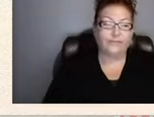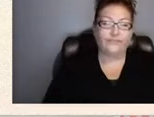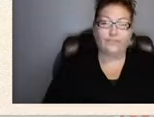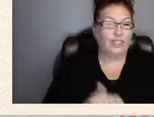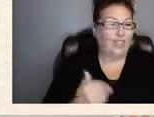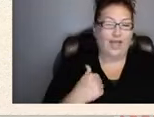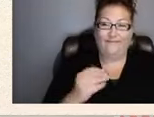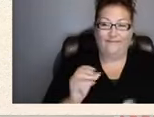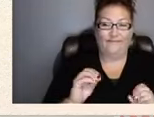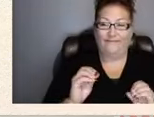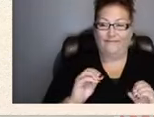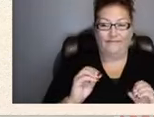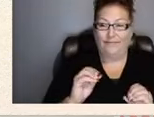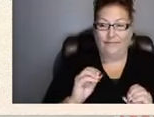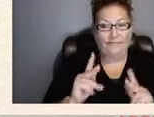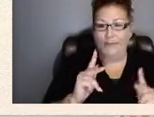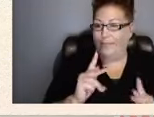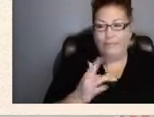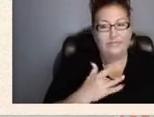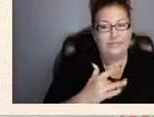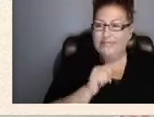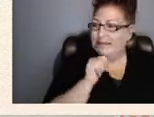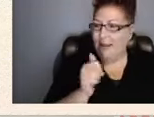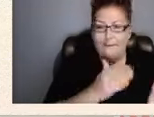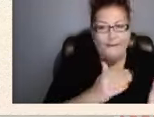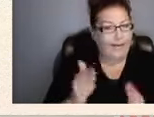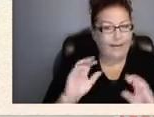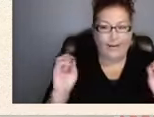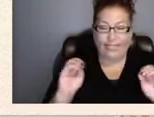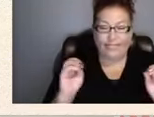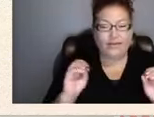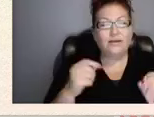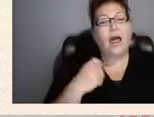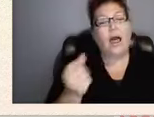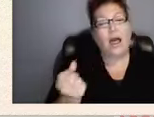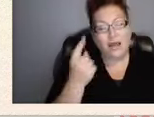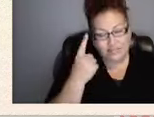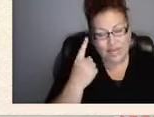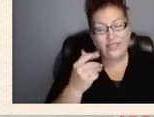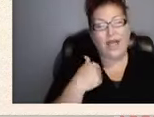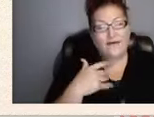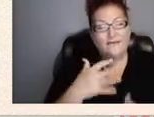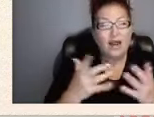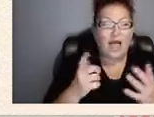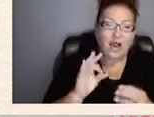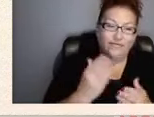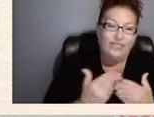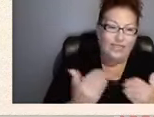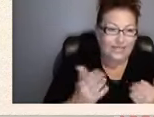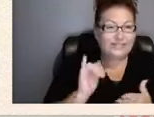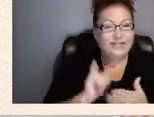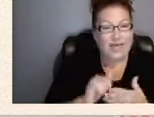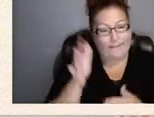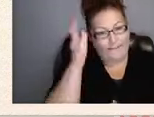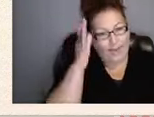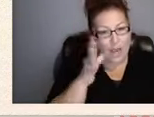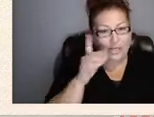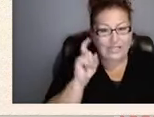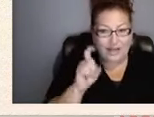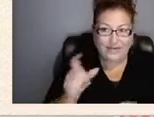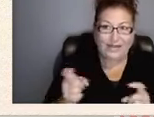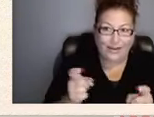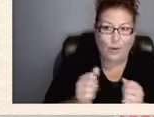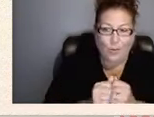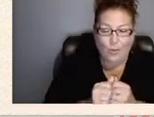people tend not to plan. I understand there's lots of things that parents have to deal with,